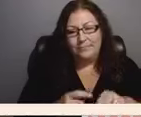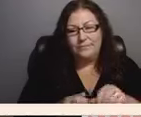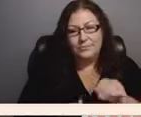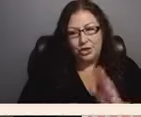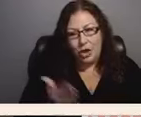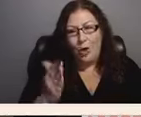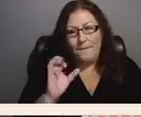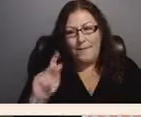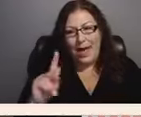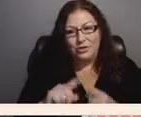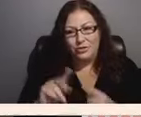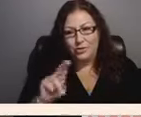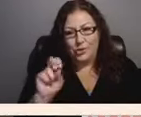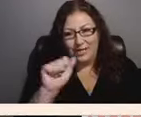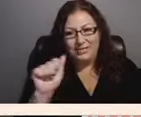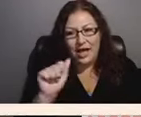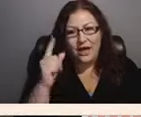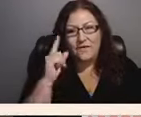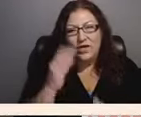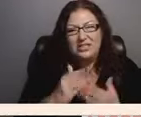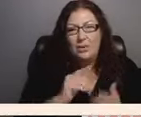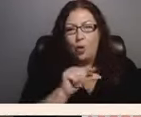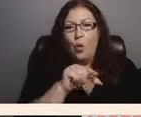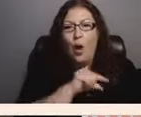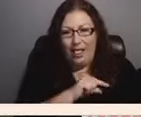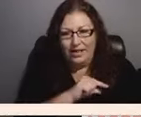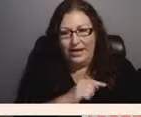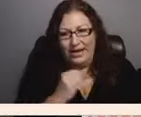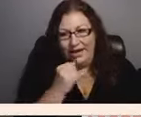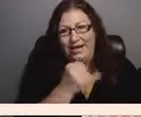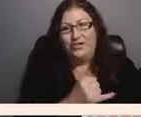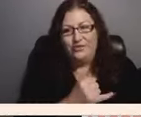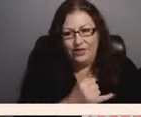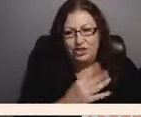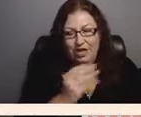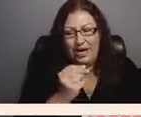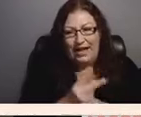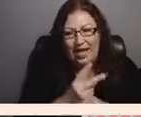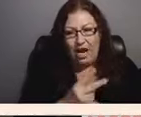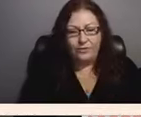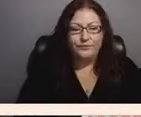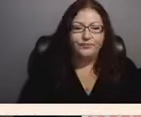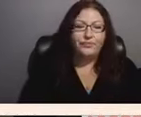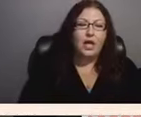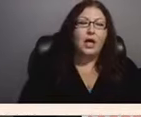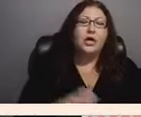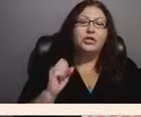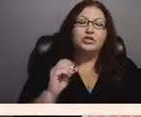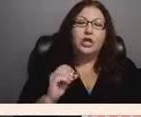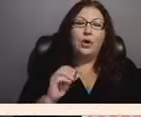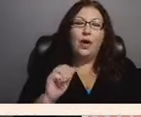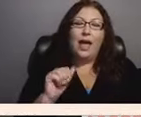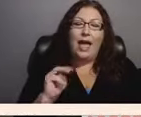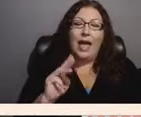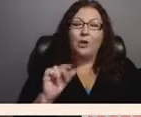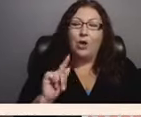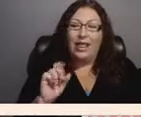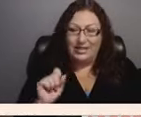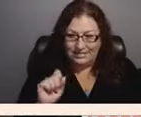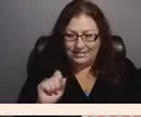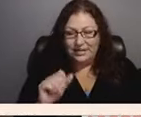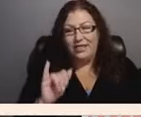States for some quality interventive care. So amulets, it arrived to me in the